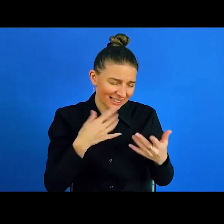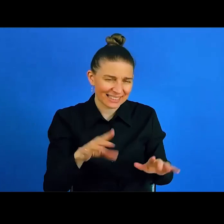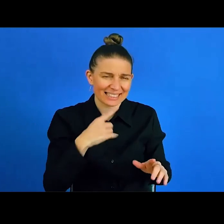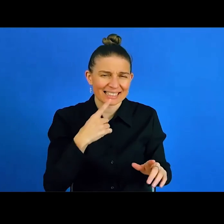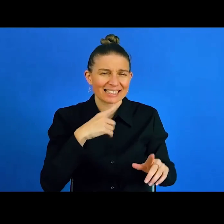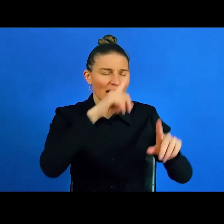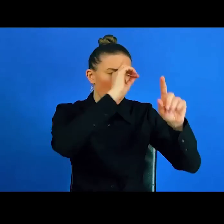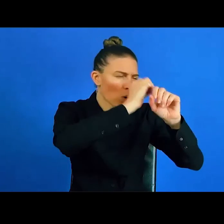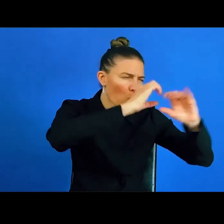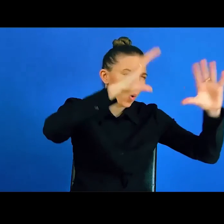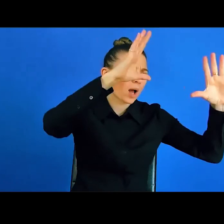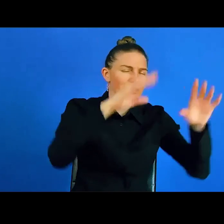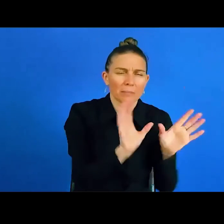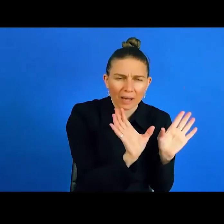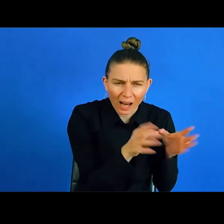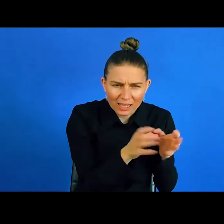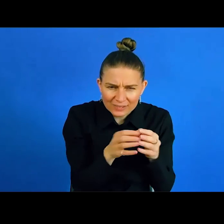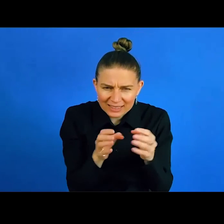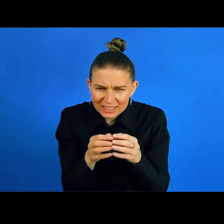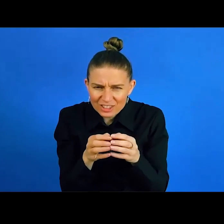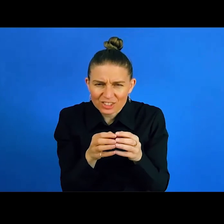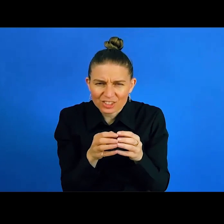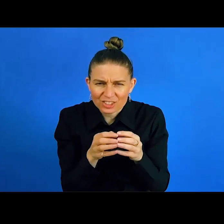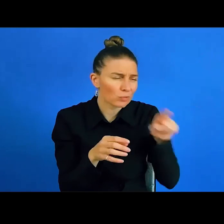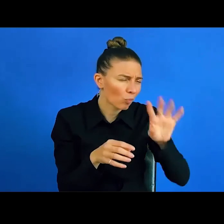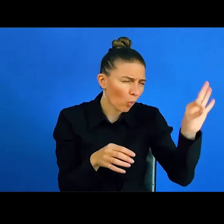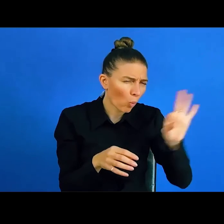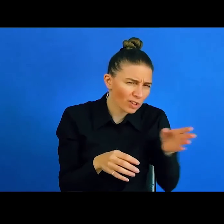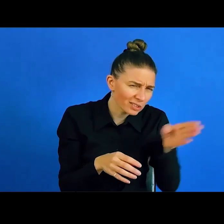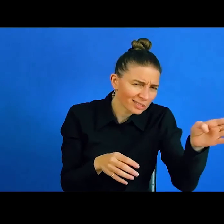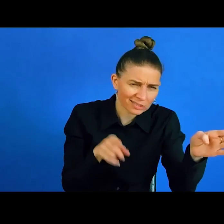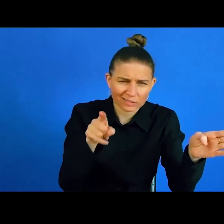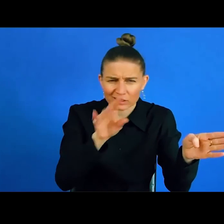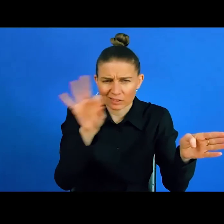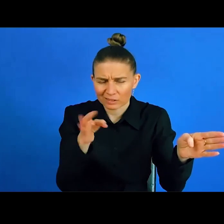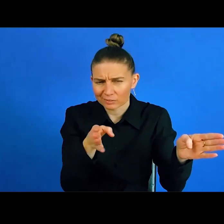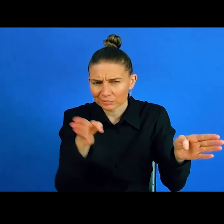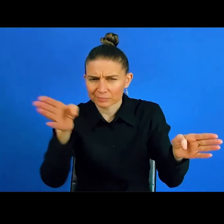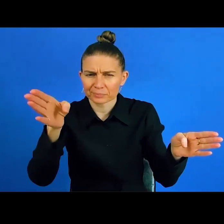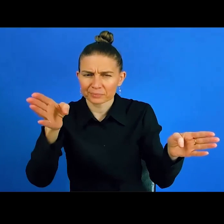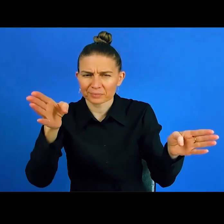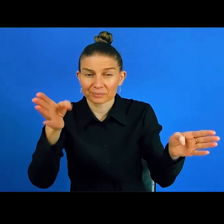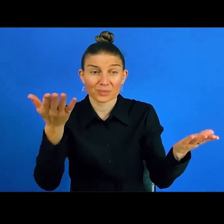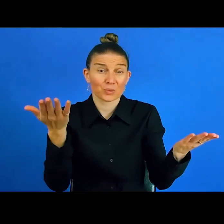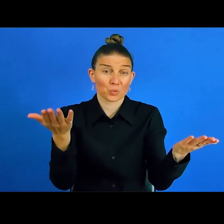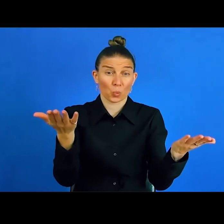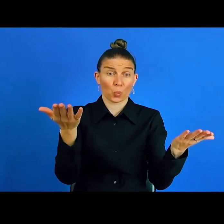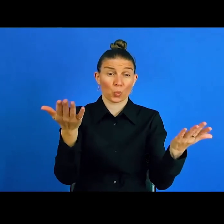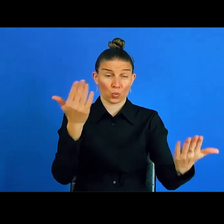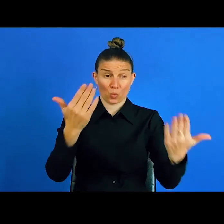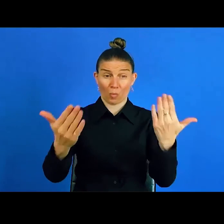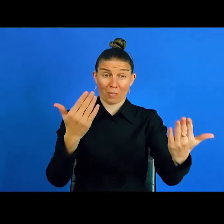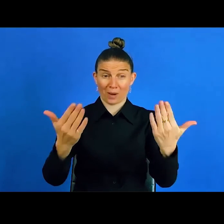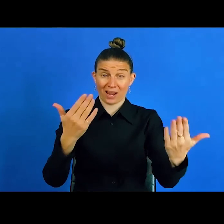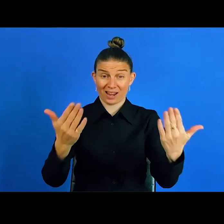classifications are being used, different questions. So that makes the comparability across countries, but